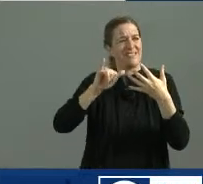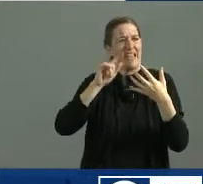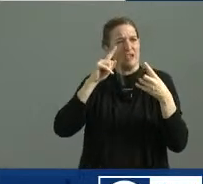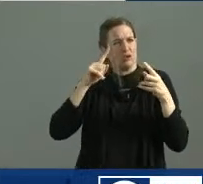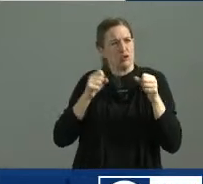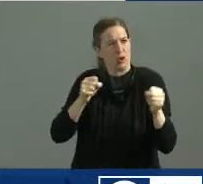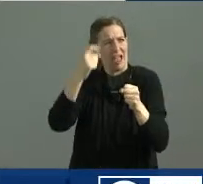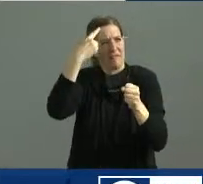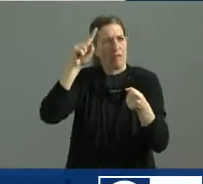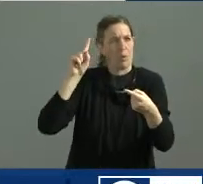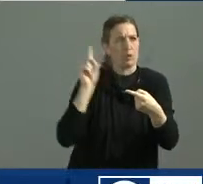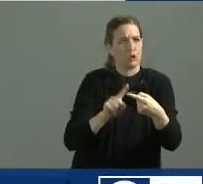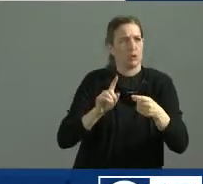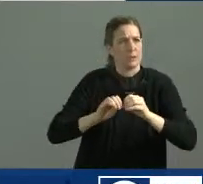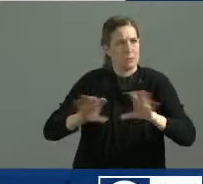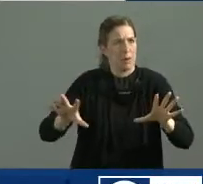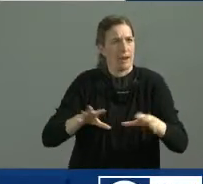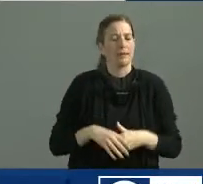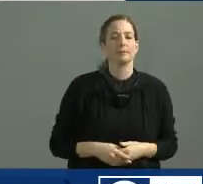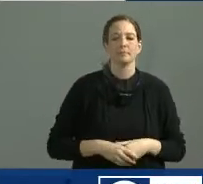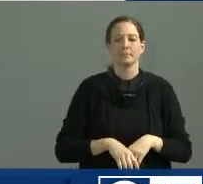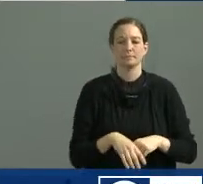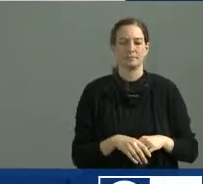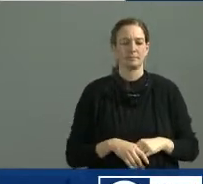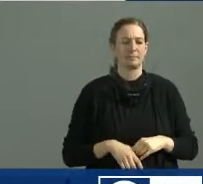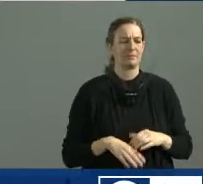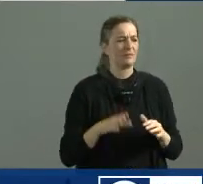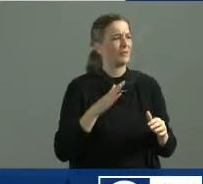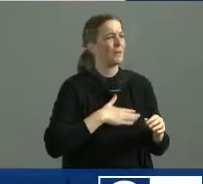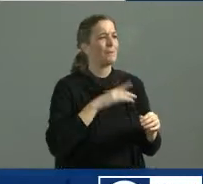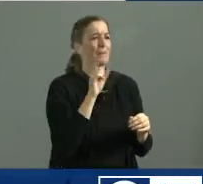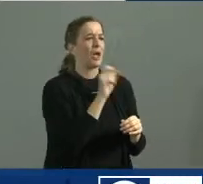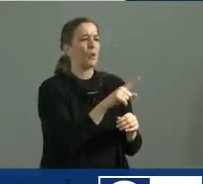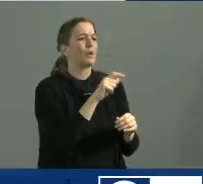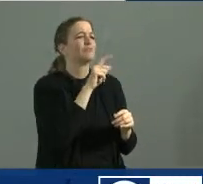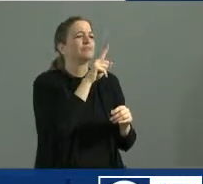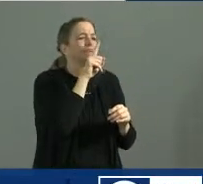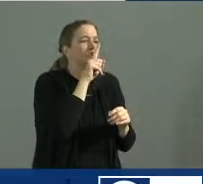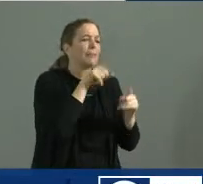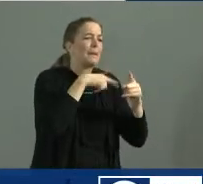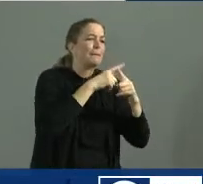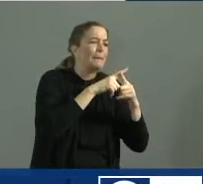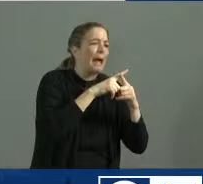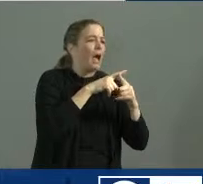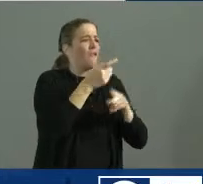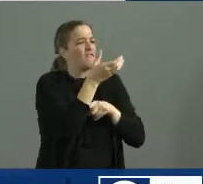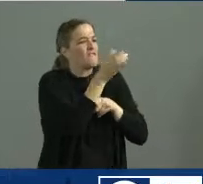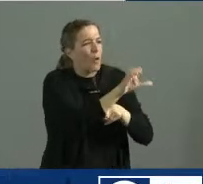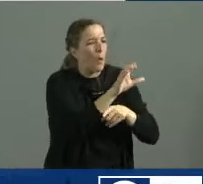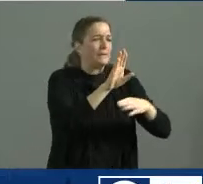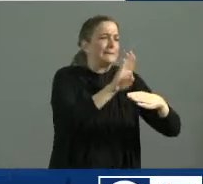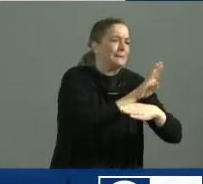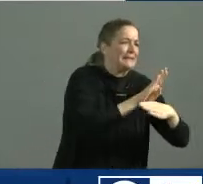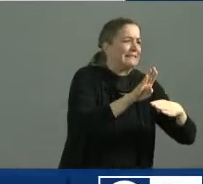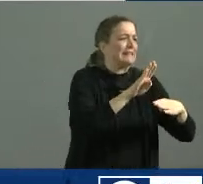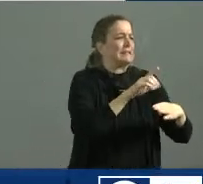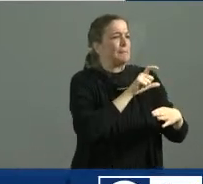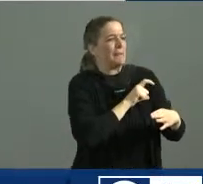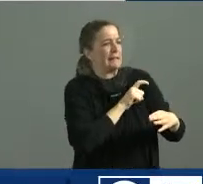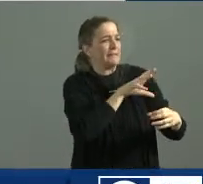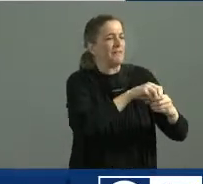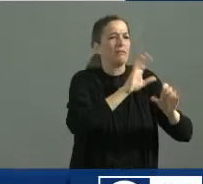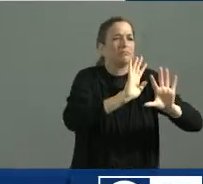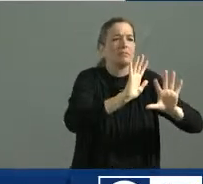Well, the question, wasn't about enforcement. The question was about new mitigation strategies. Is it fair to say nothing new is going to be coming down the